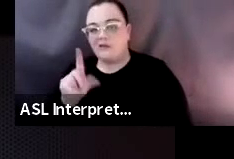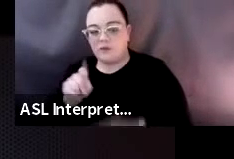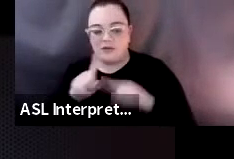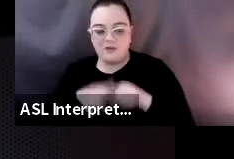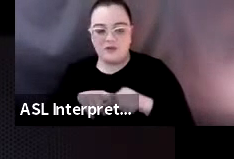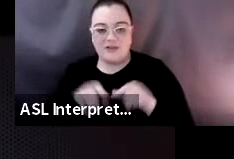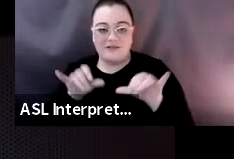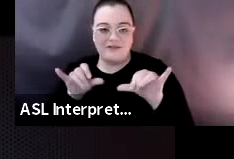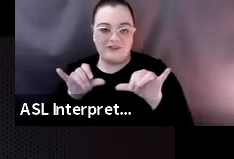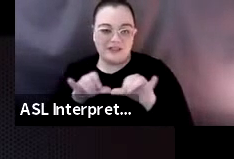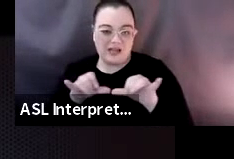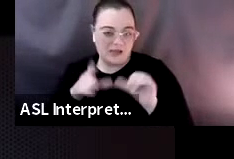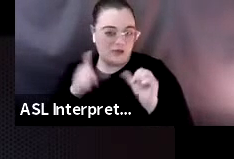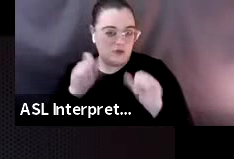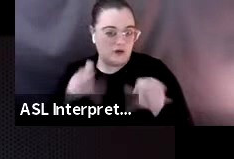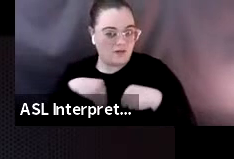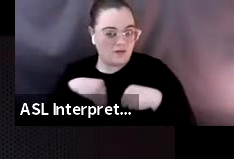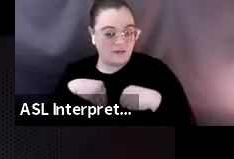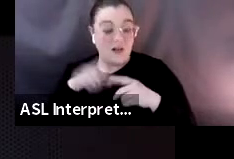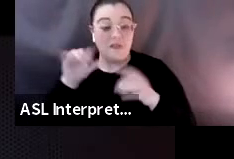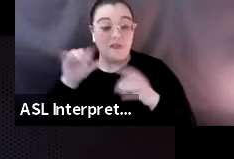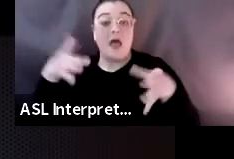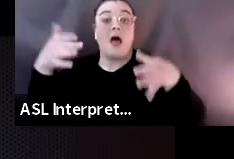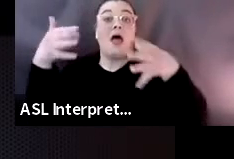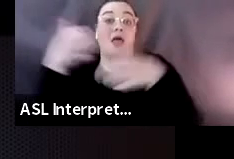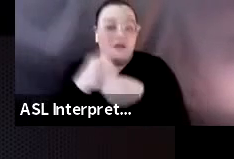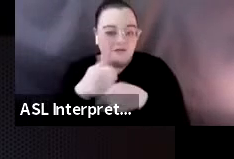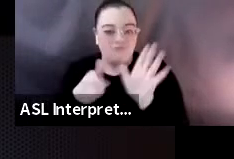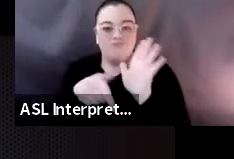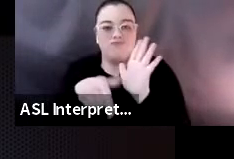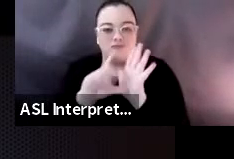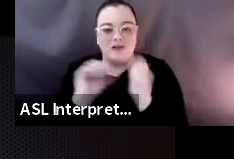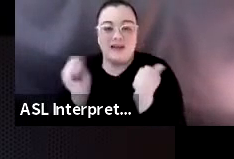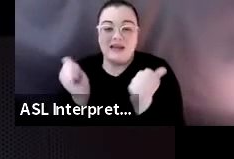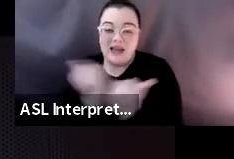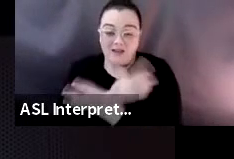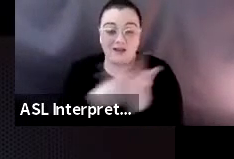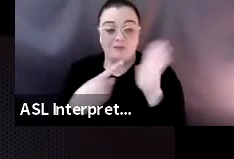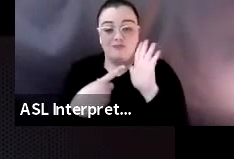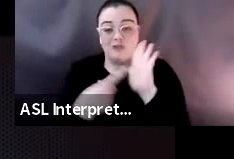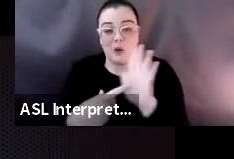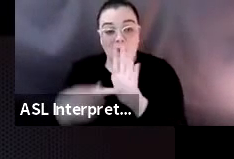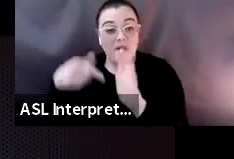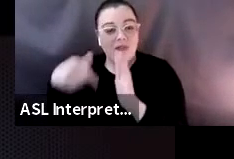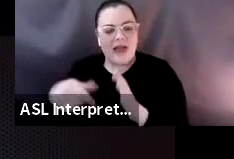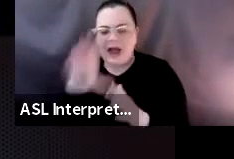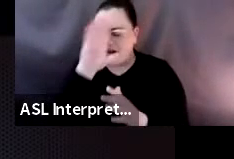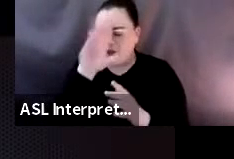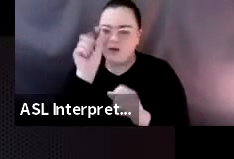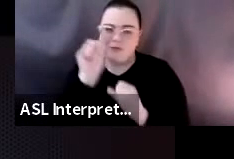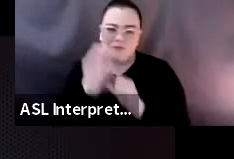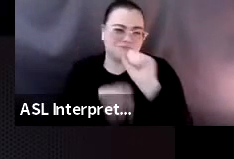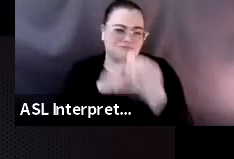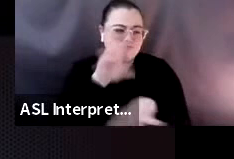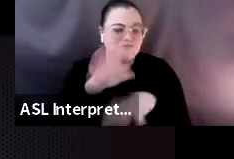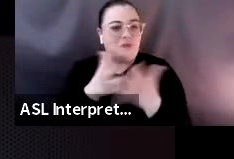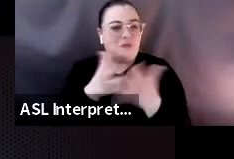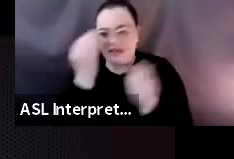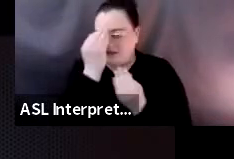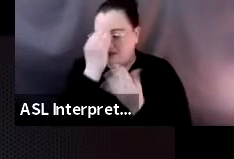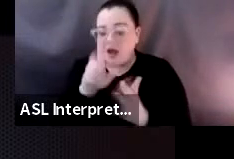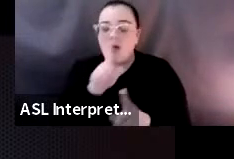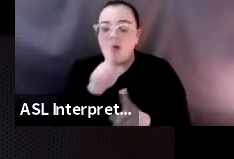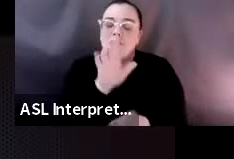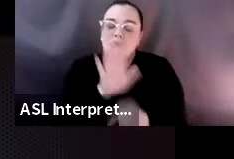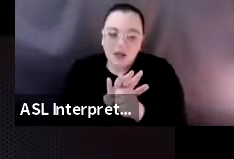that's, to recap, just sort of all the stuff we went over. I know we threw a lot at you, but I promise you within